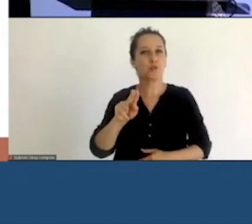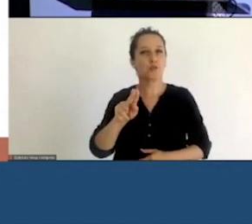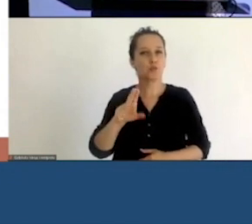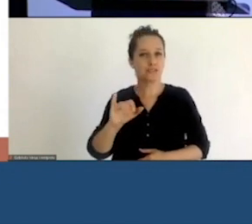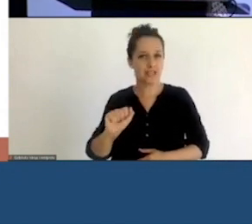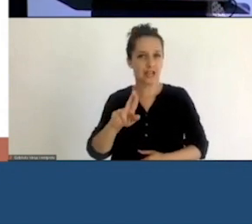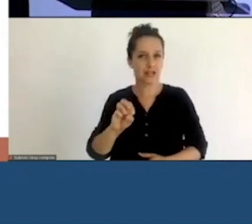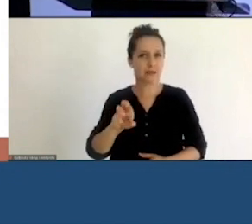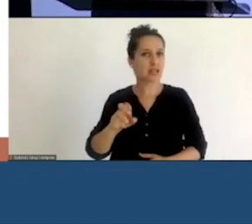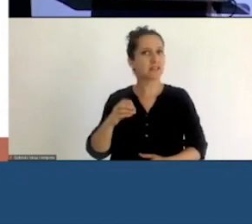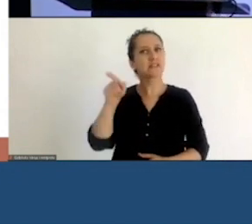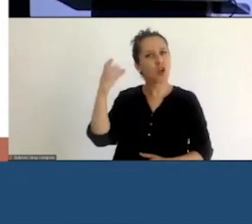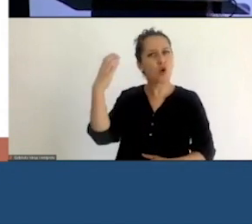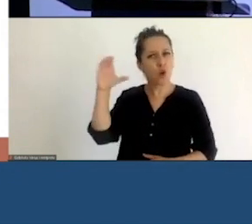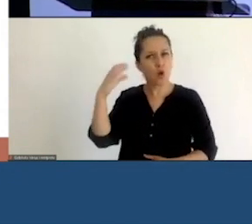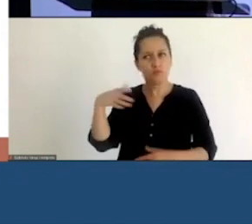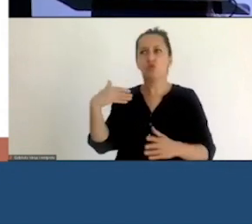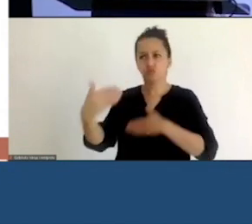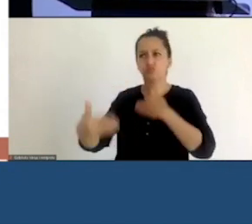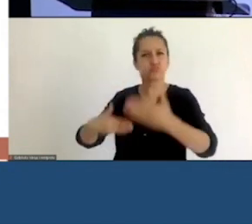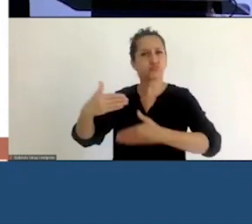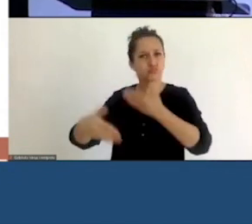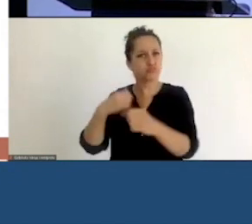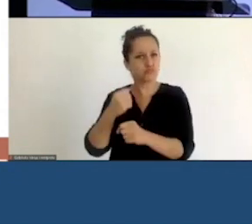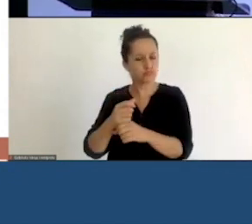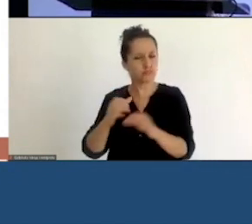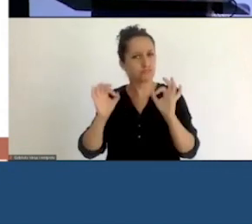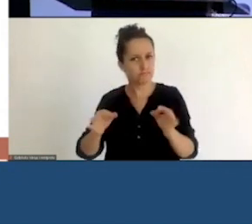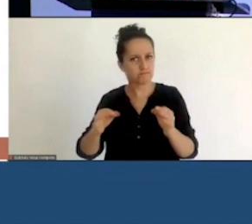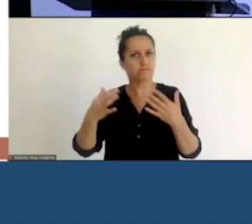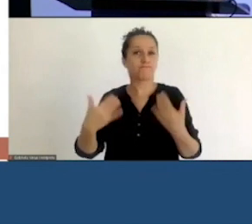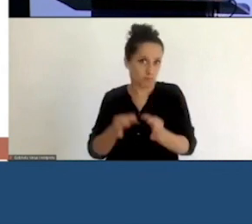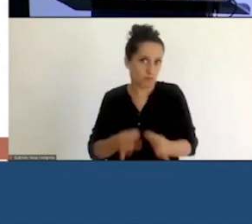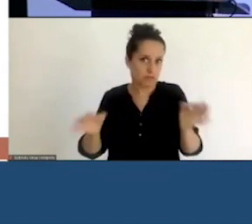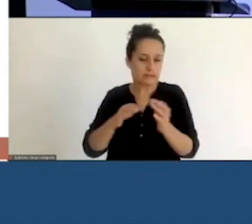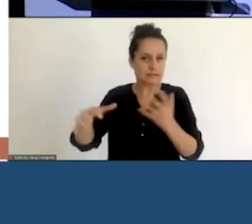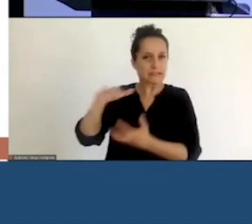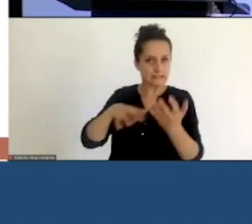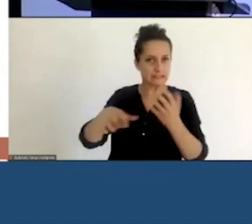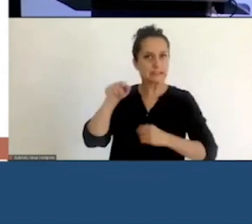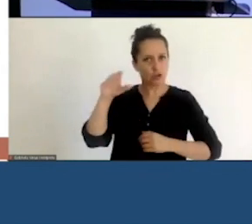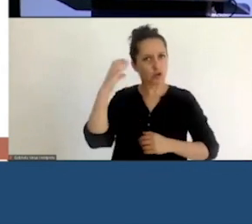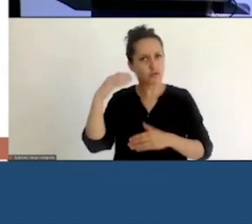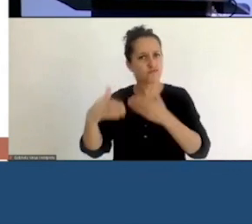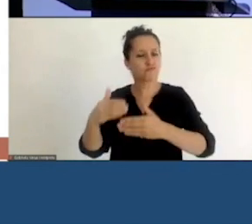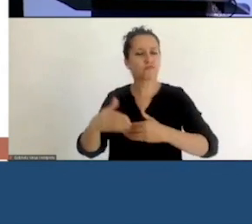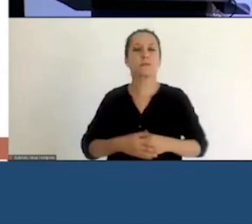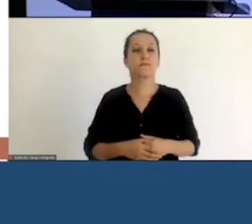yesterday about Colombia and what it has done to move forward within this crisis.